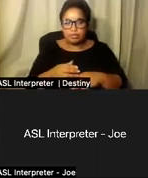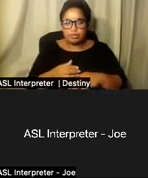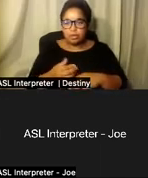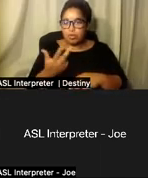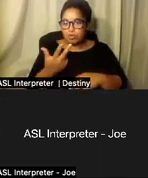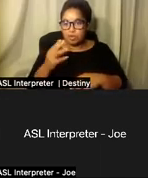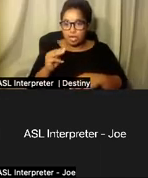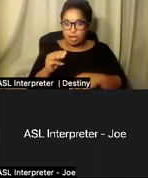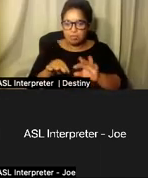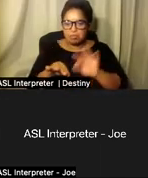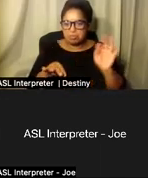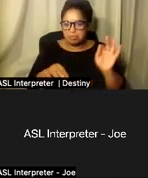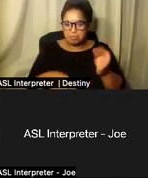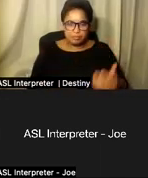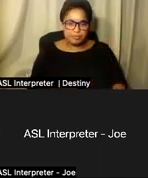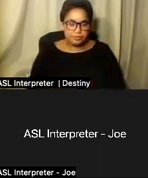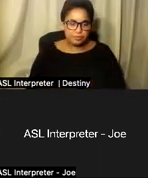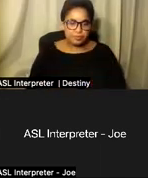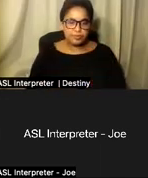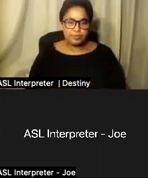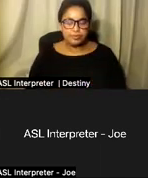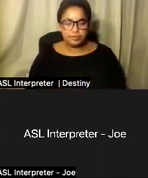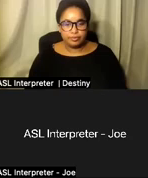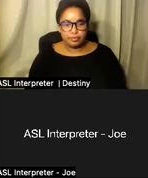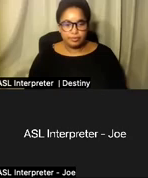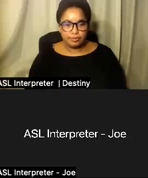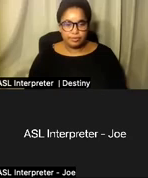top of the adhesive here.